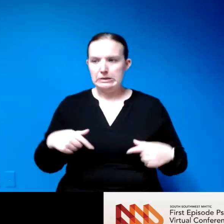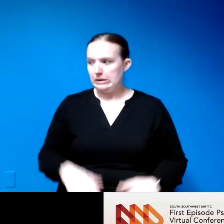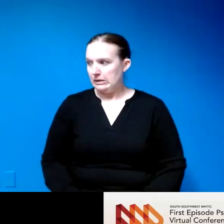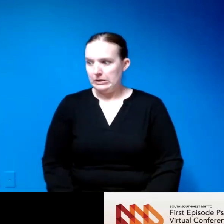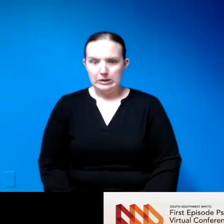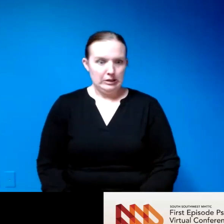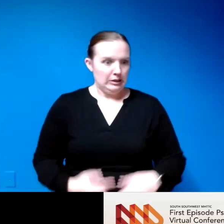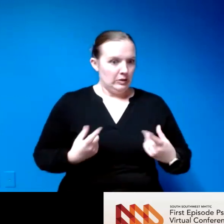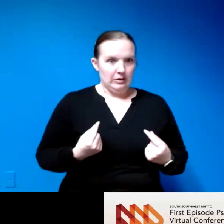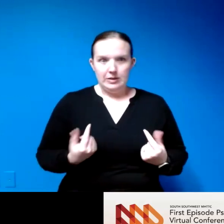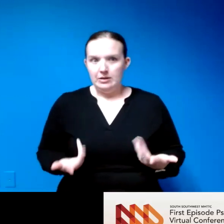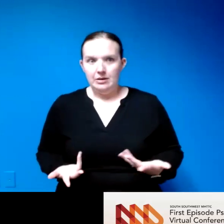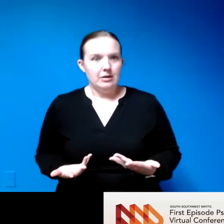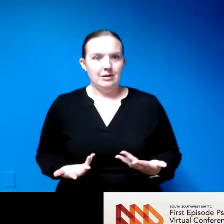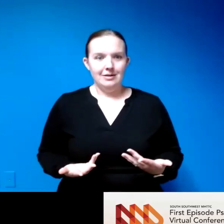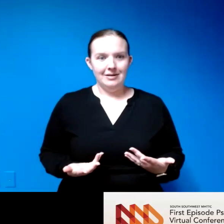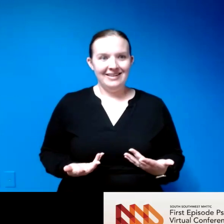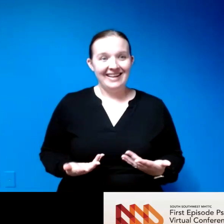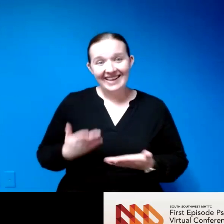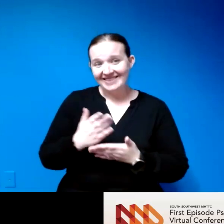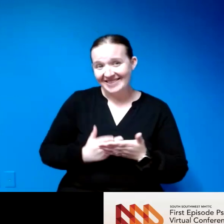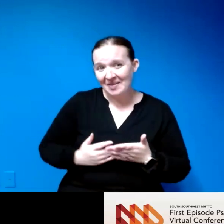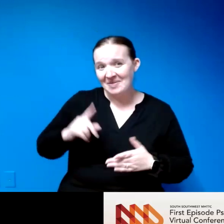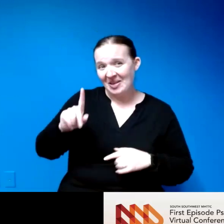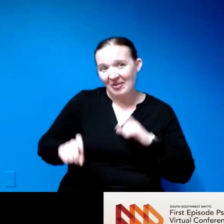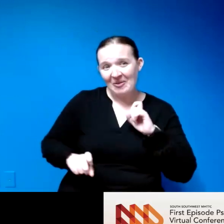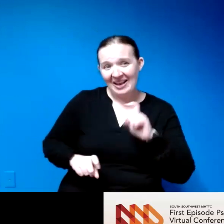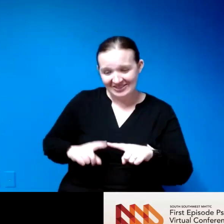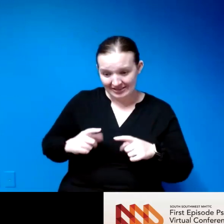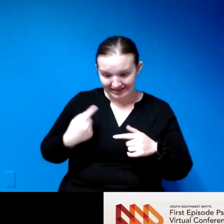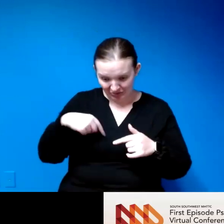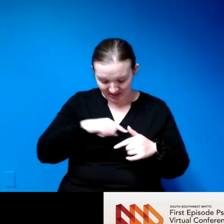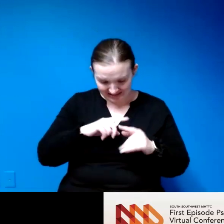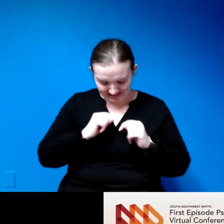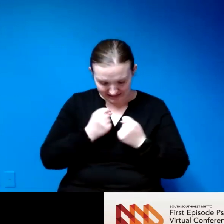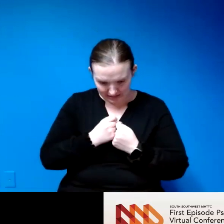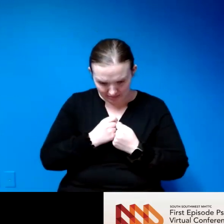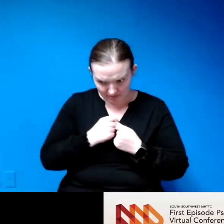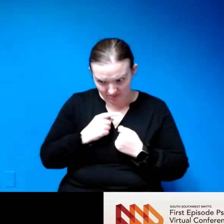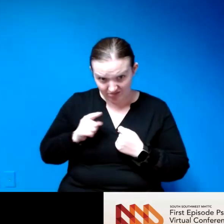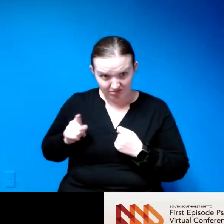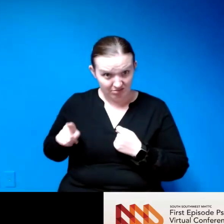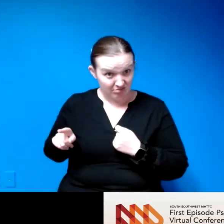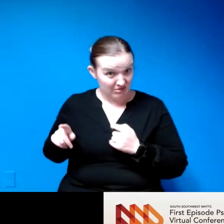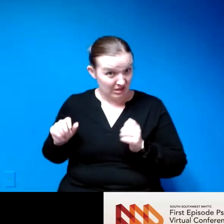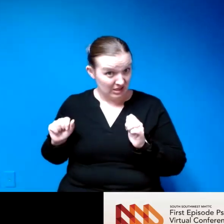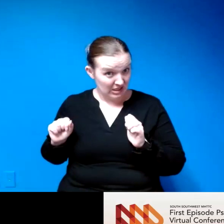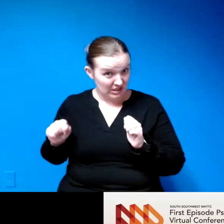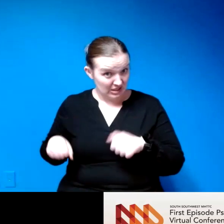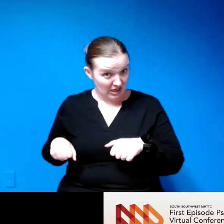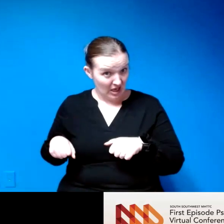are we gonna do? And some of the questions that we had as a team was, is he gonna be able to transition